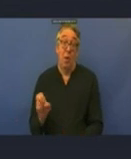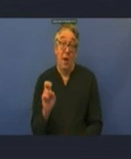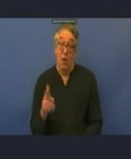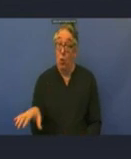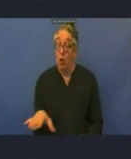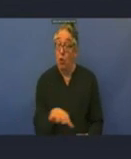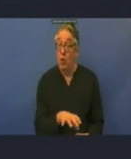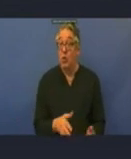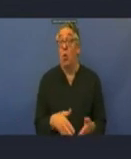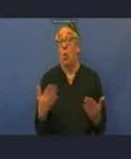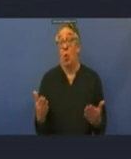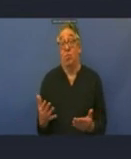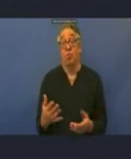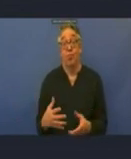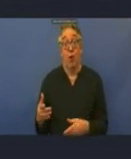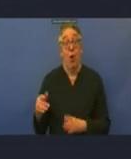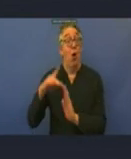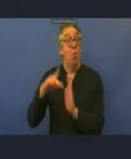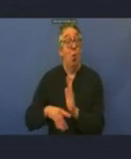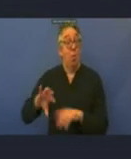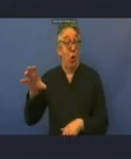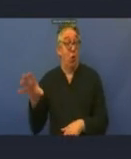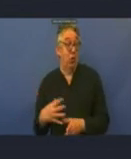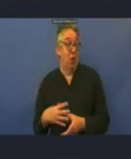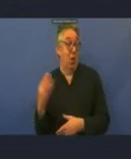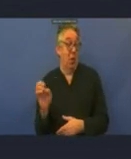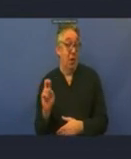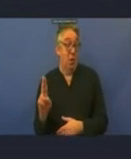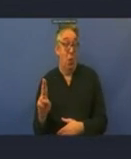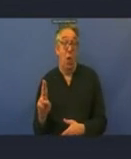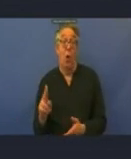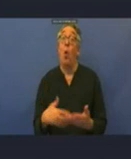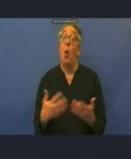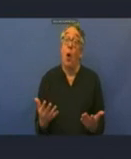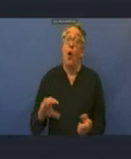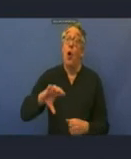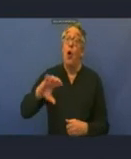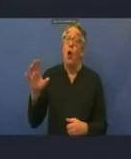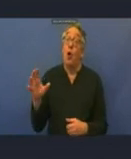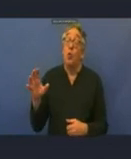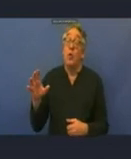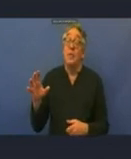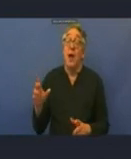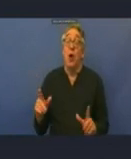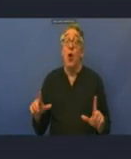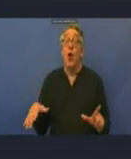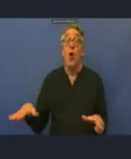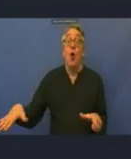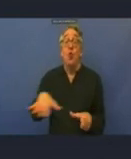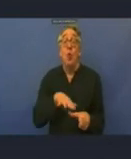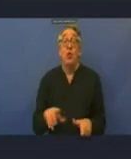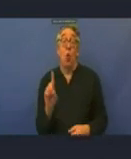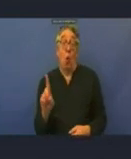to the program, and in countries not associated to the program from Region 1. Region 1 being